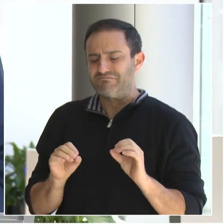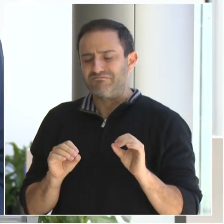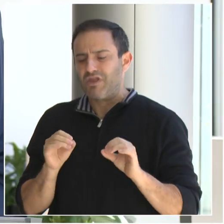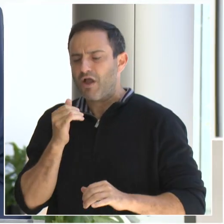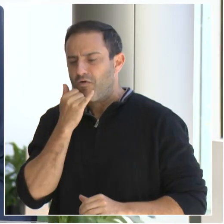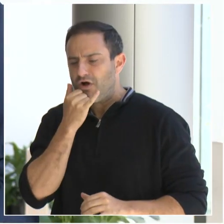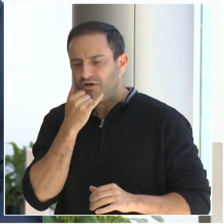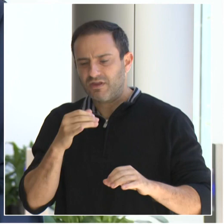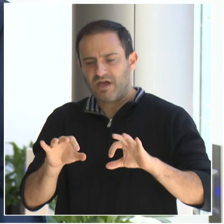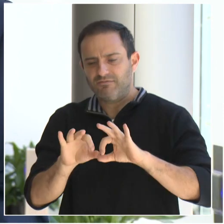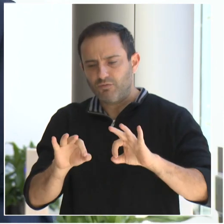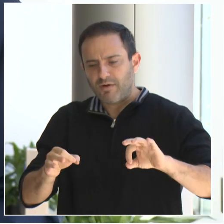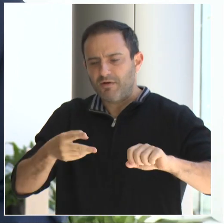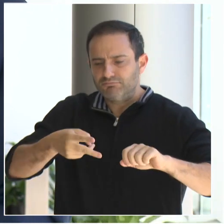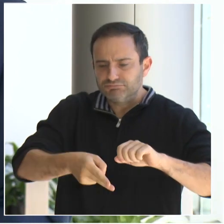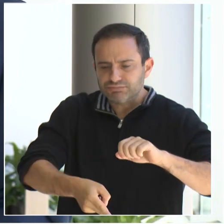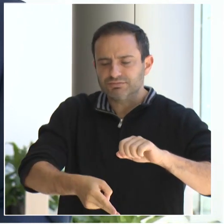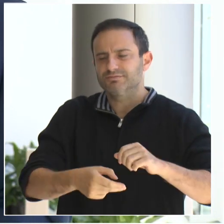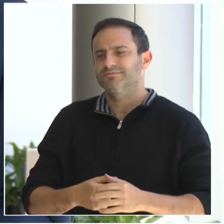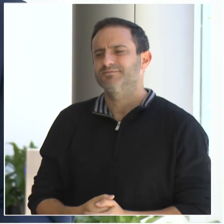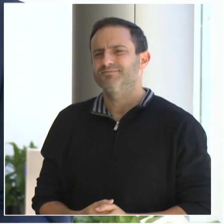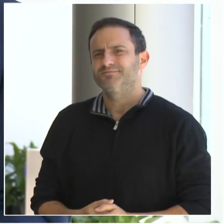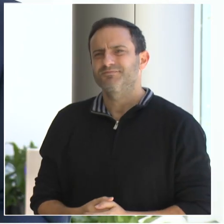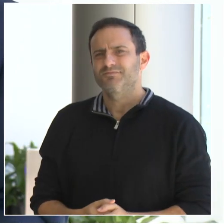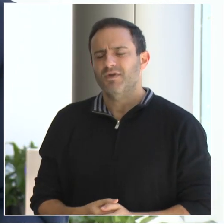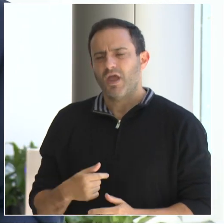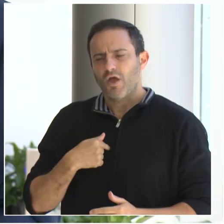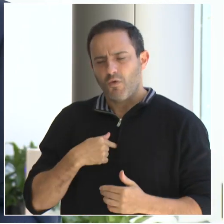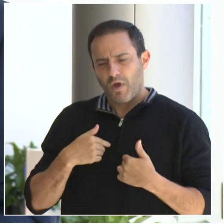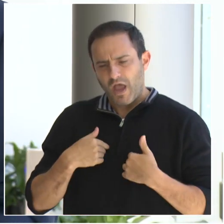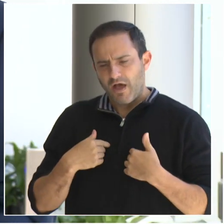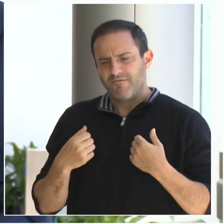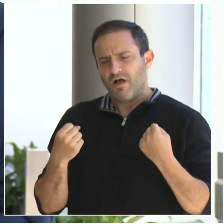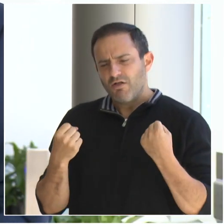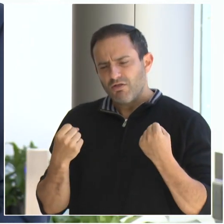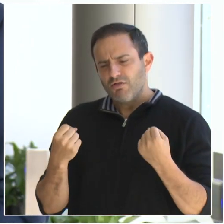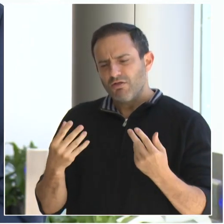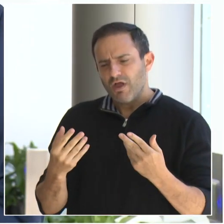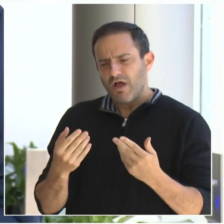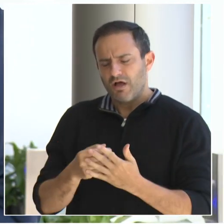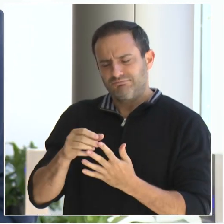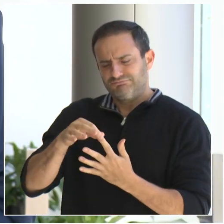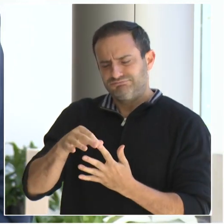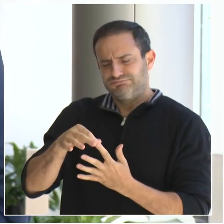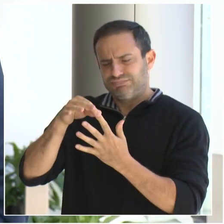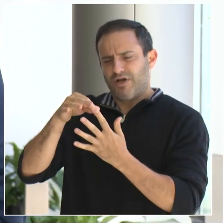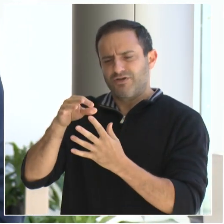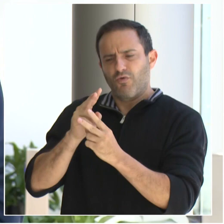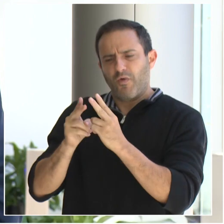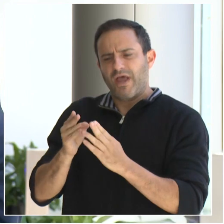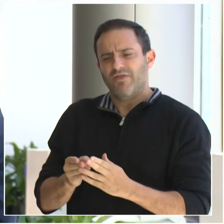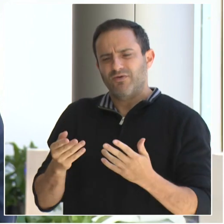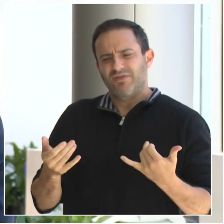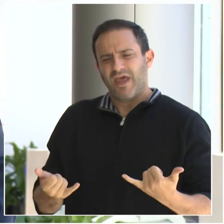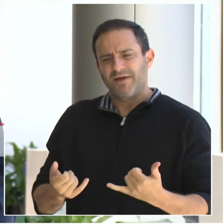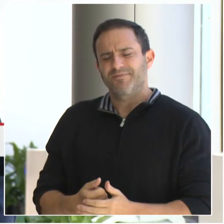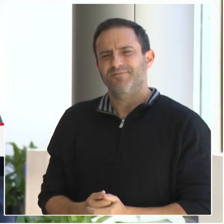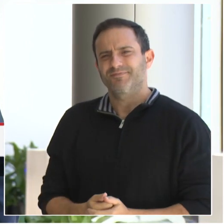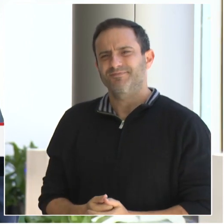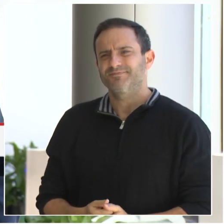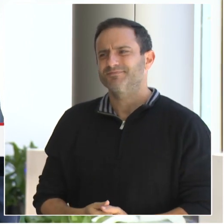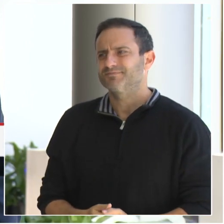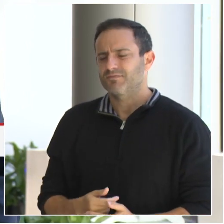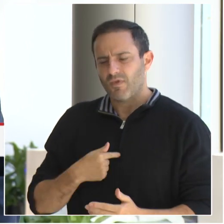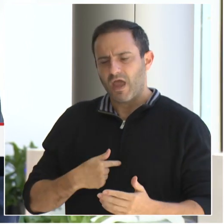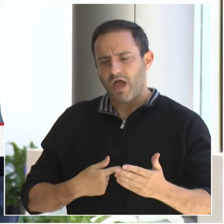in your tenure, I will say. We have a lot of distinguished guests here today. And I'm going to go through